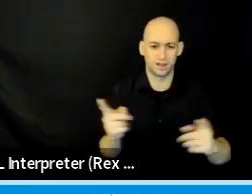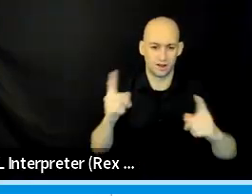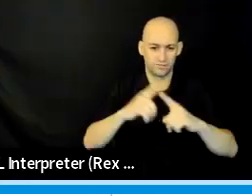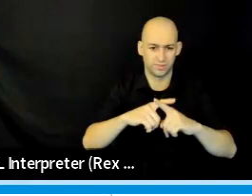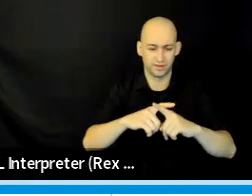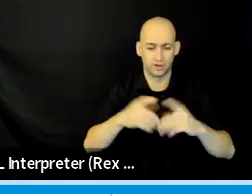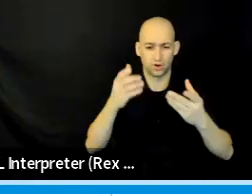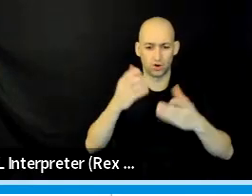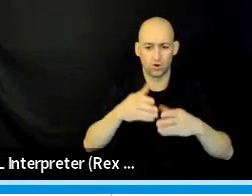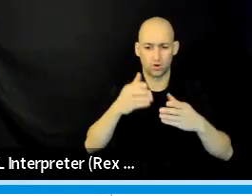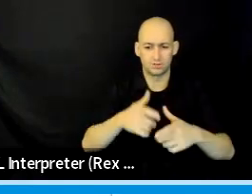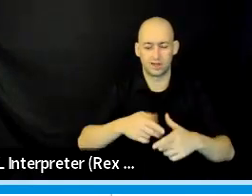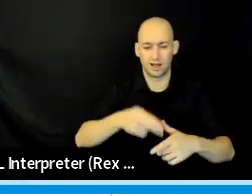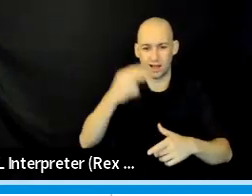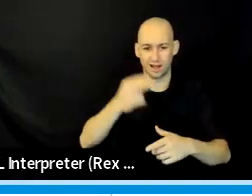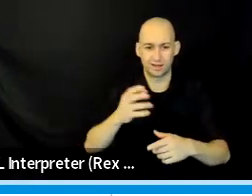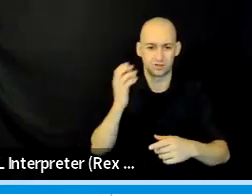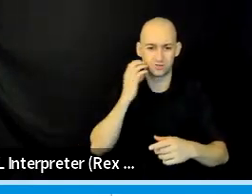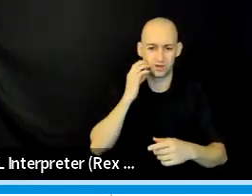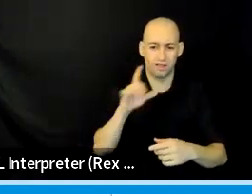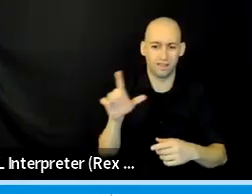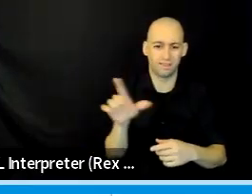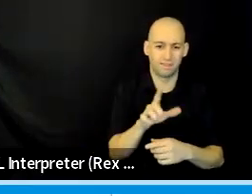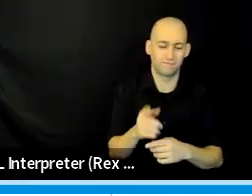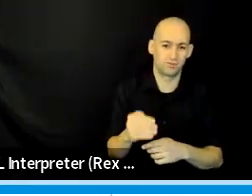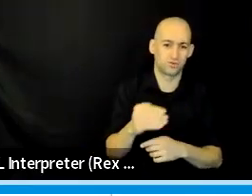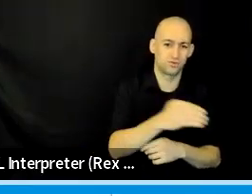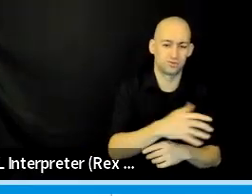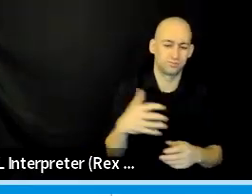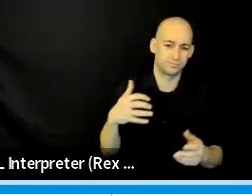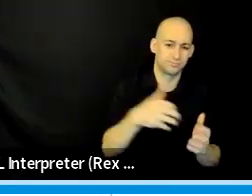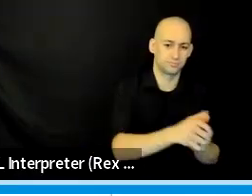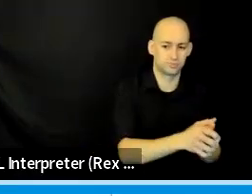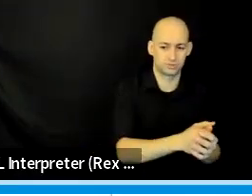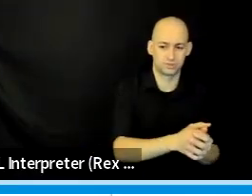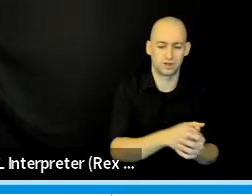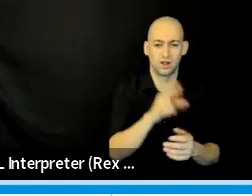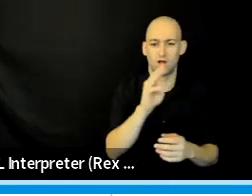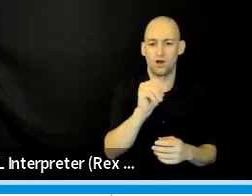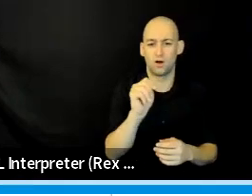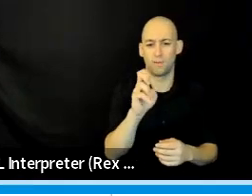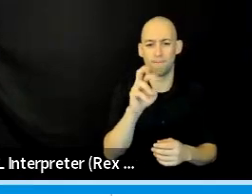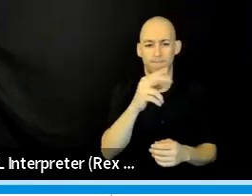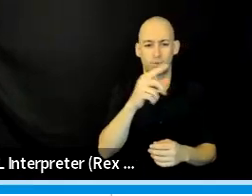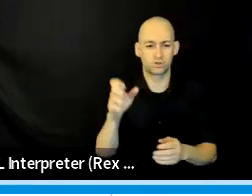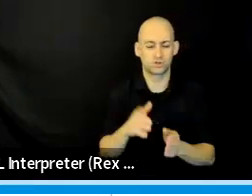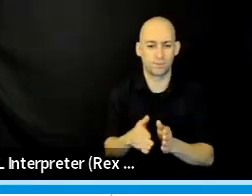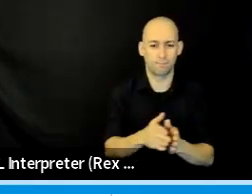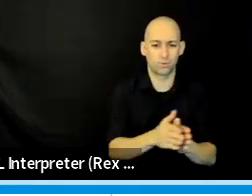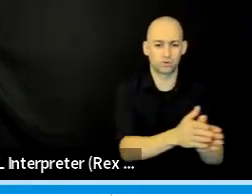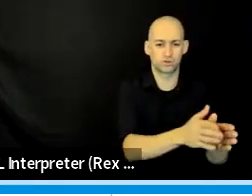high concentration of left turn broadside and merge-related collisions. Closing the US 101 median